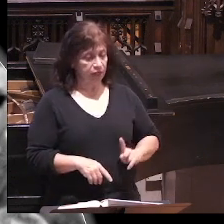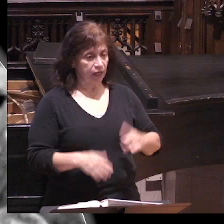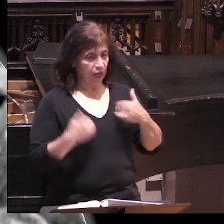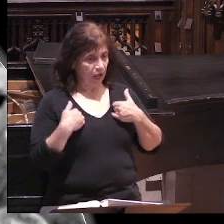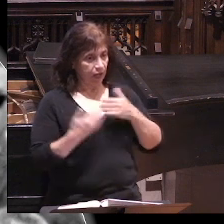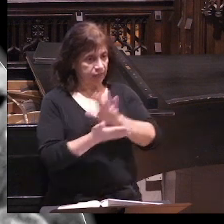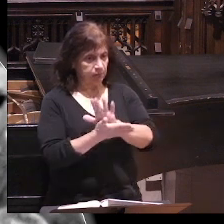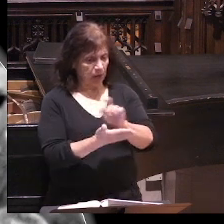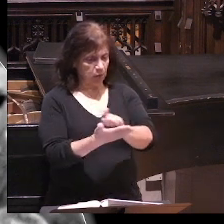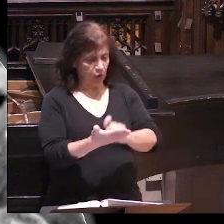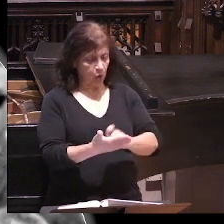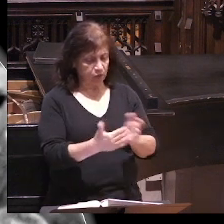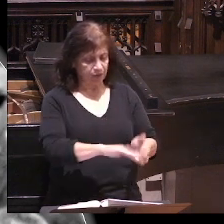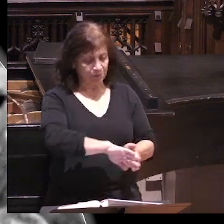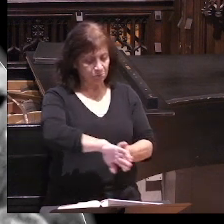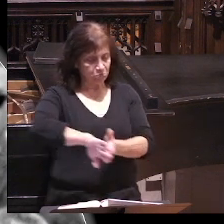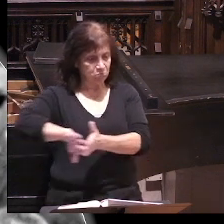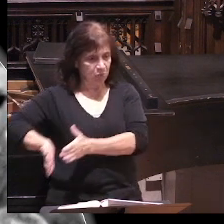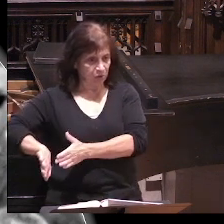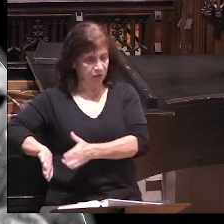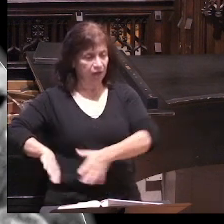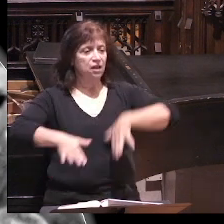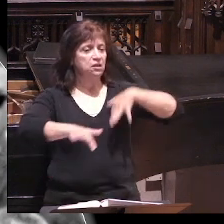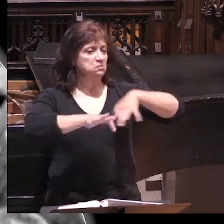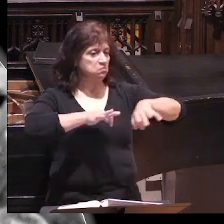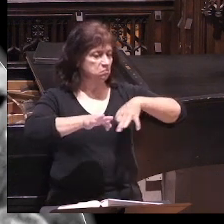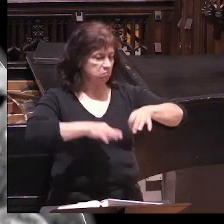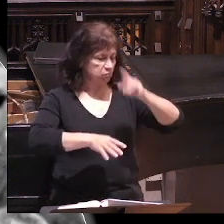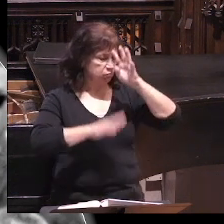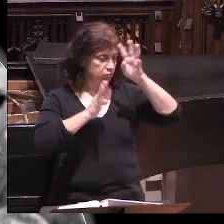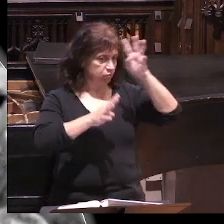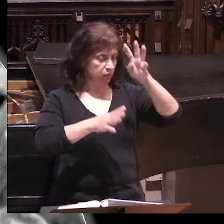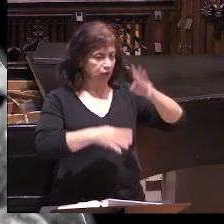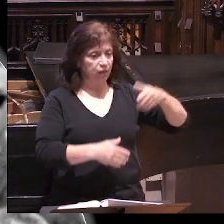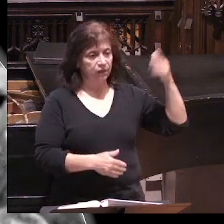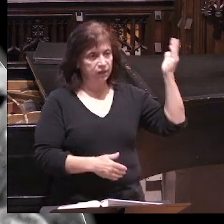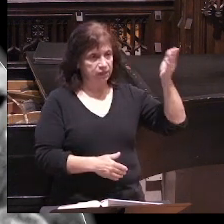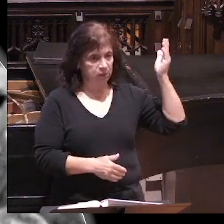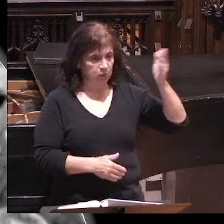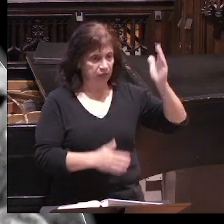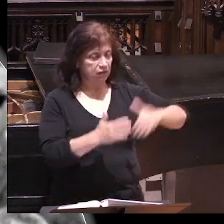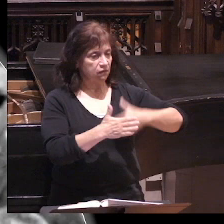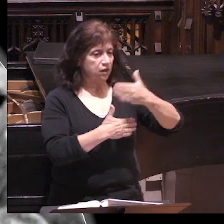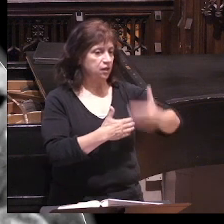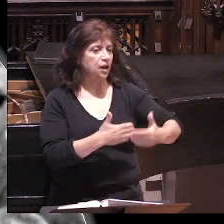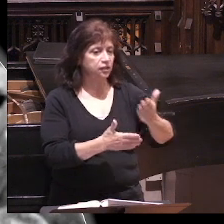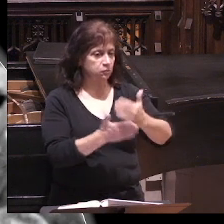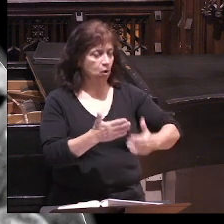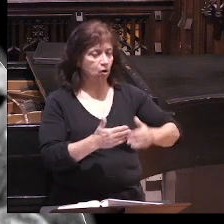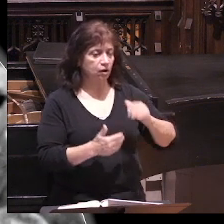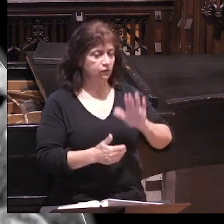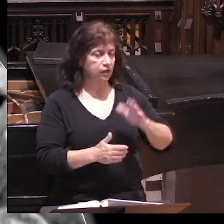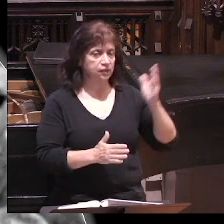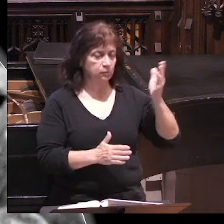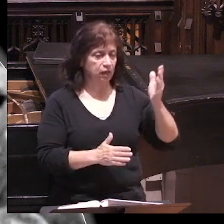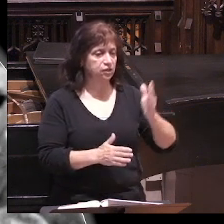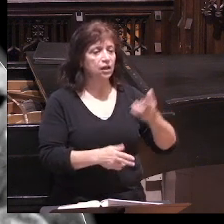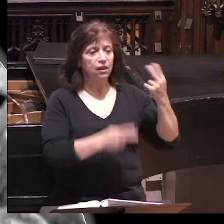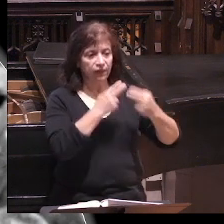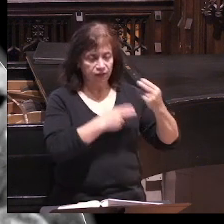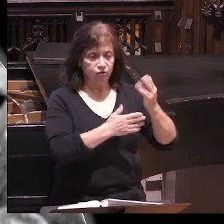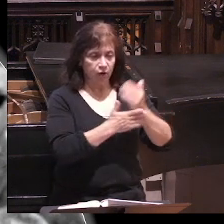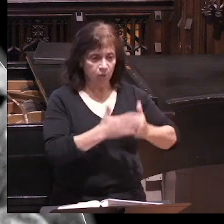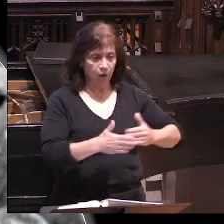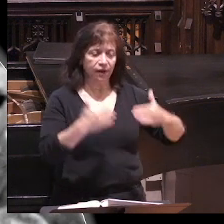prepared notes behind and begins to improvise the entire next section of his speech, the